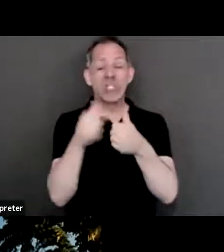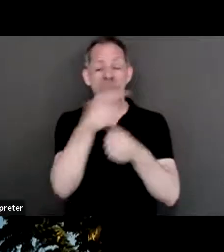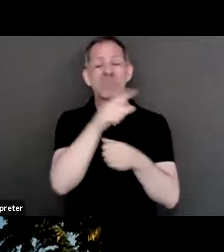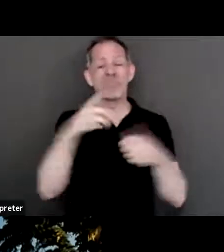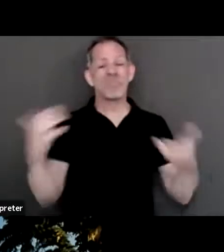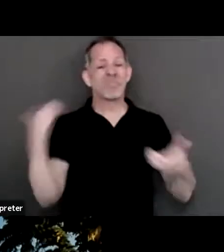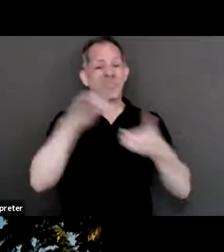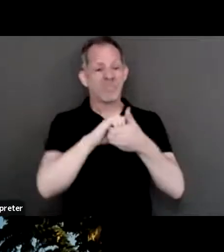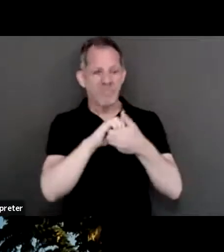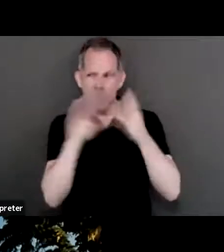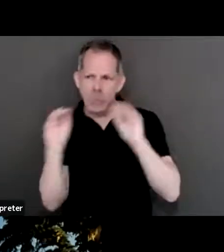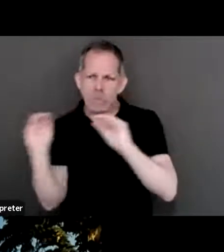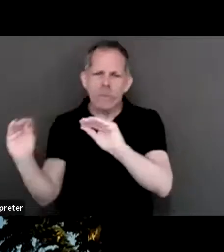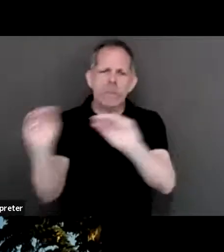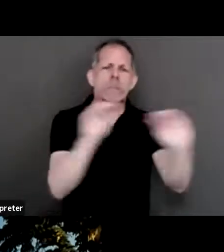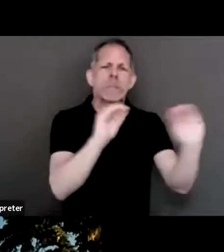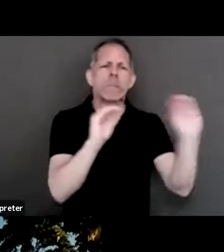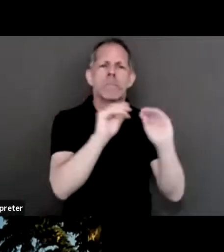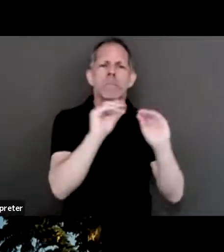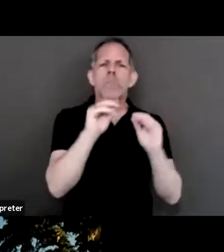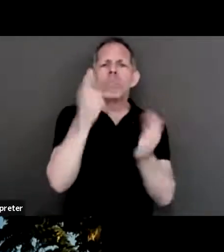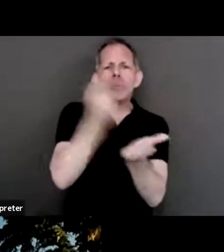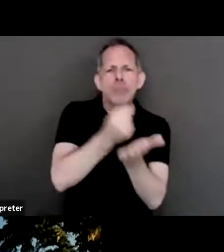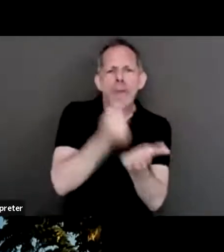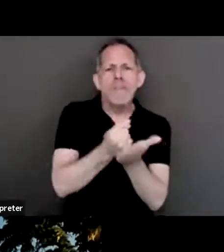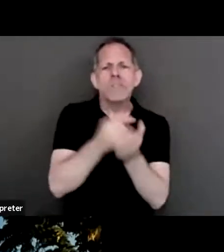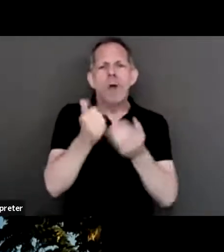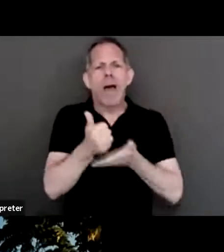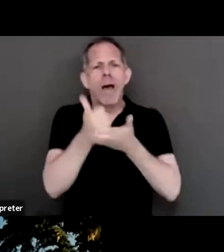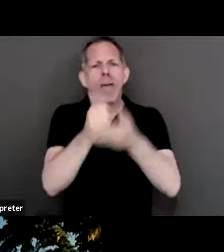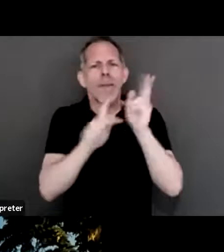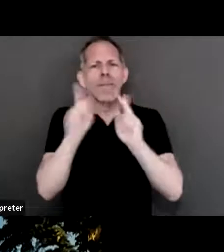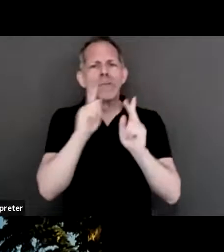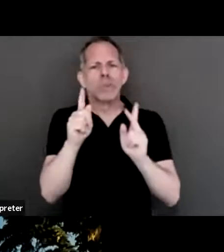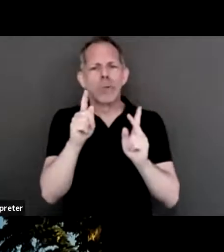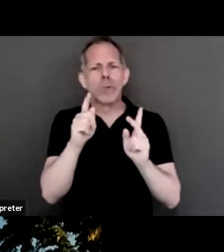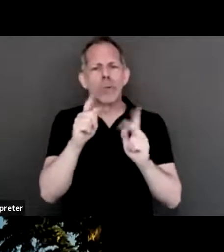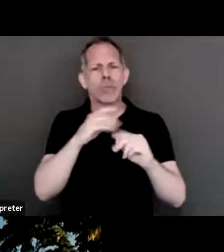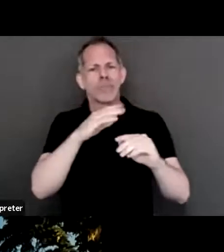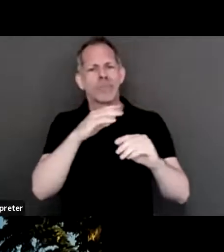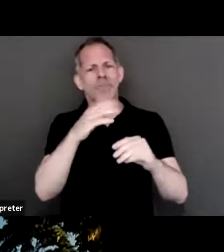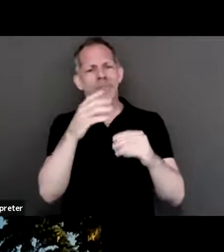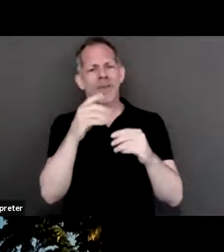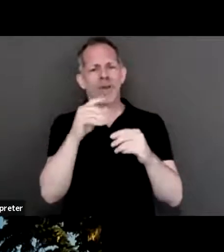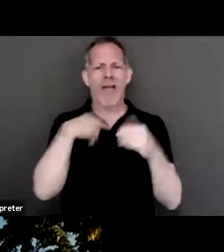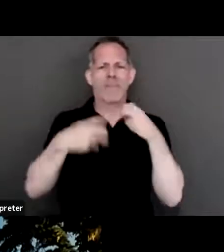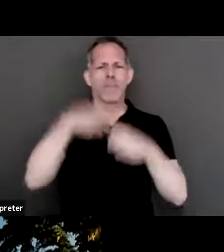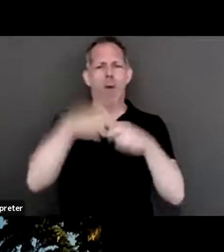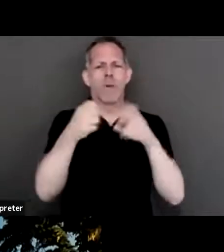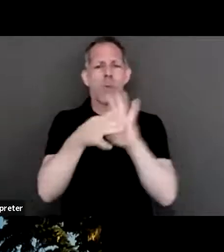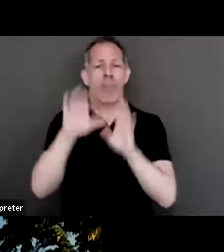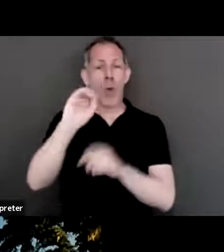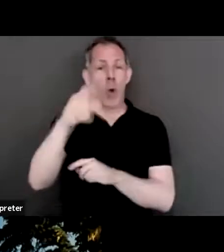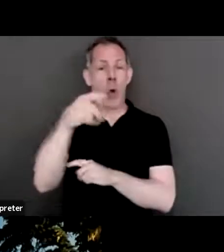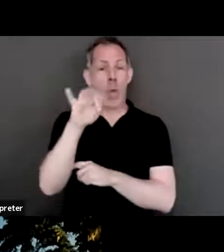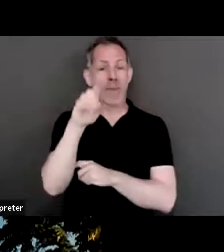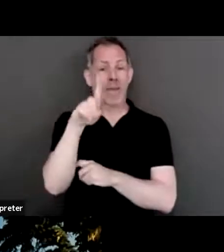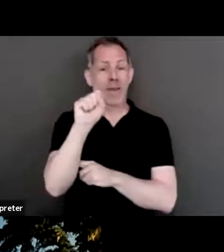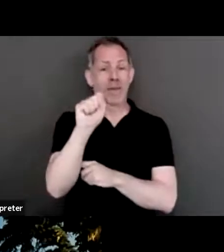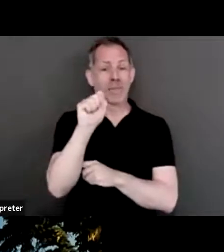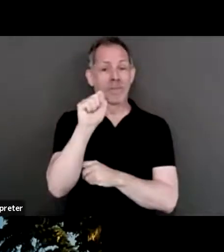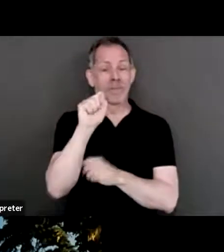treatment, and connection to resources. To date, these efforts have focused on developing partnerships to have better access to